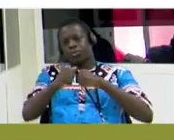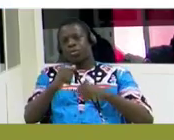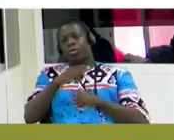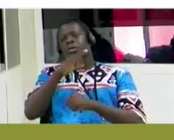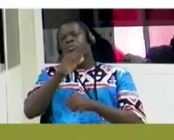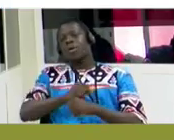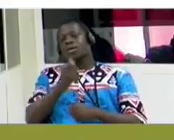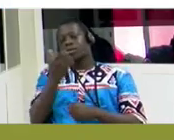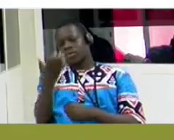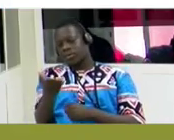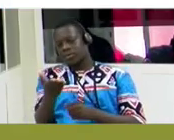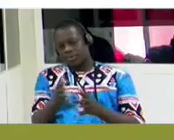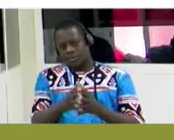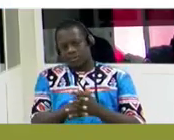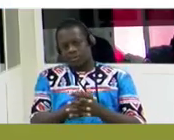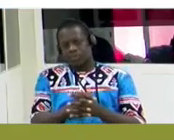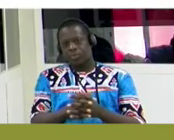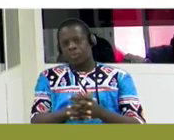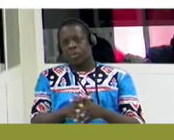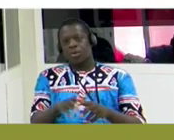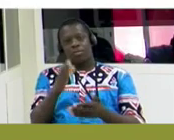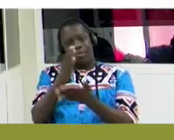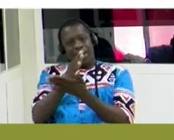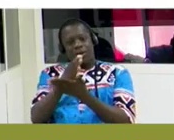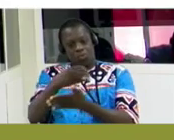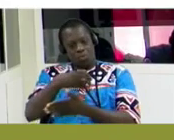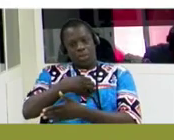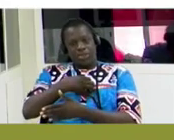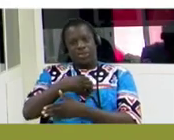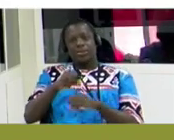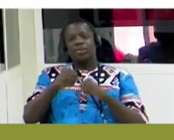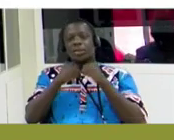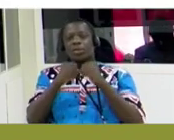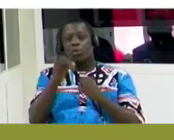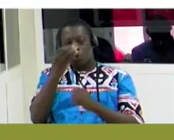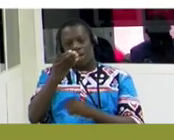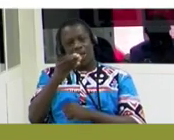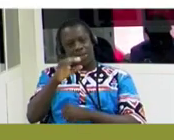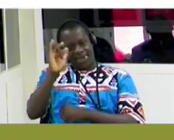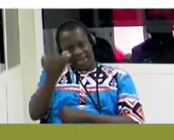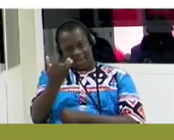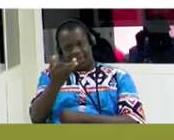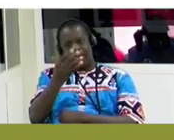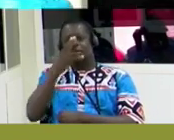The purpose was for him to say that he was trying to overthrow the chairman then.